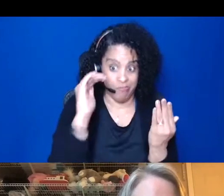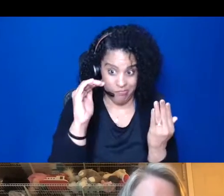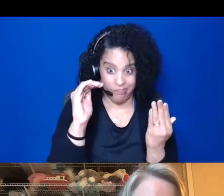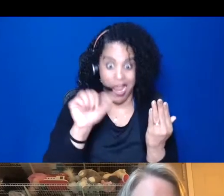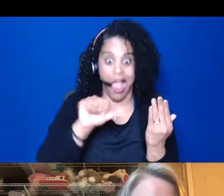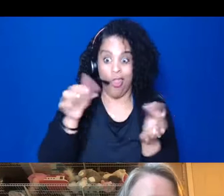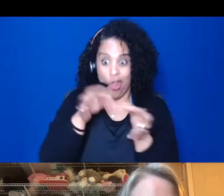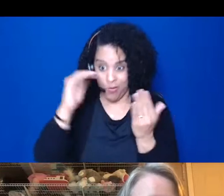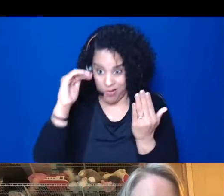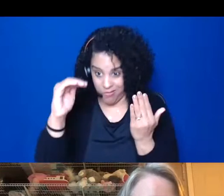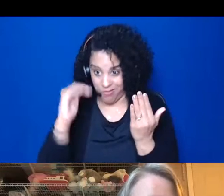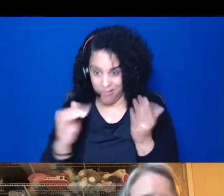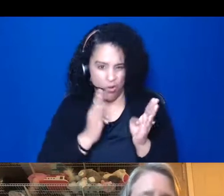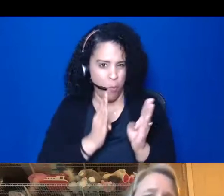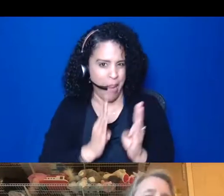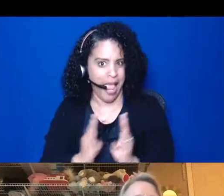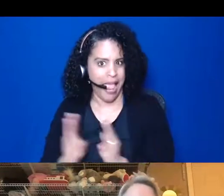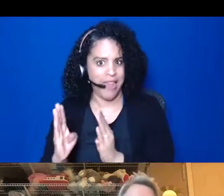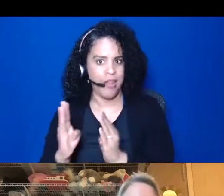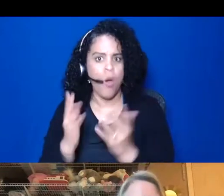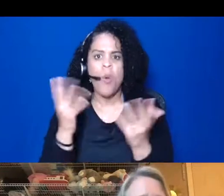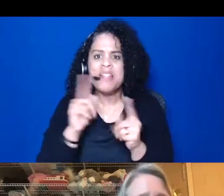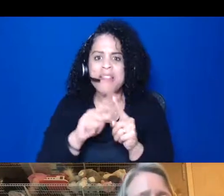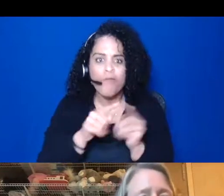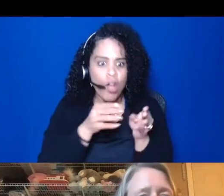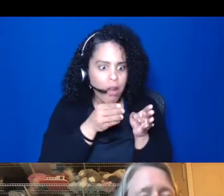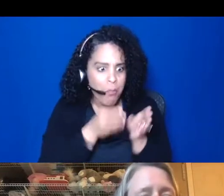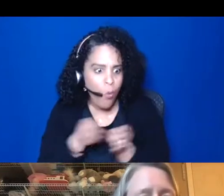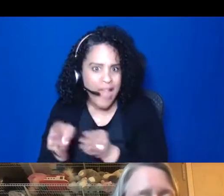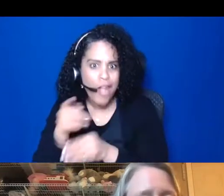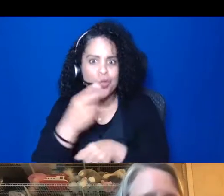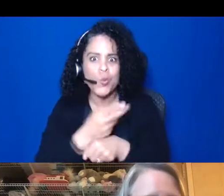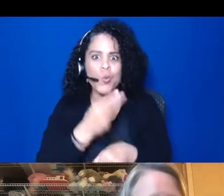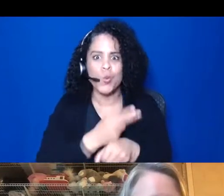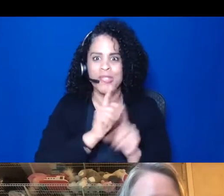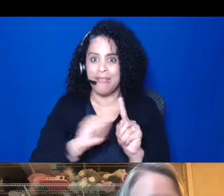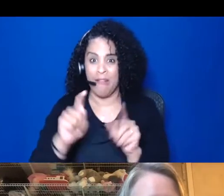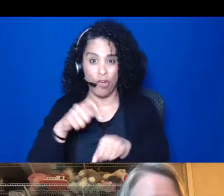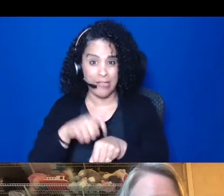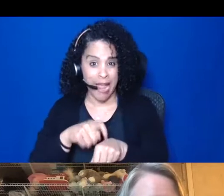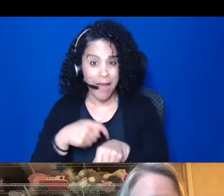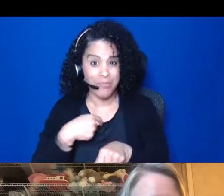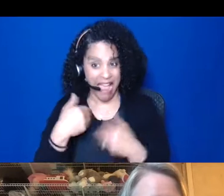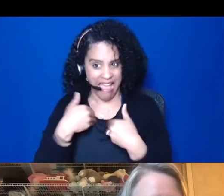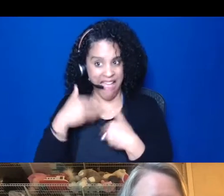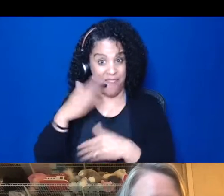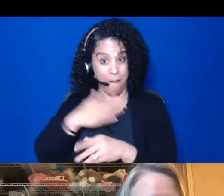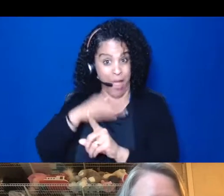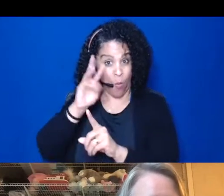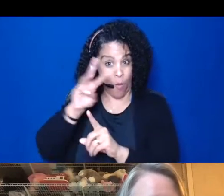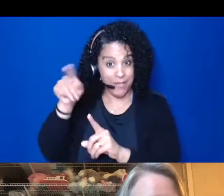another language, what different modalities you're going to use at different times. I actually have on my website